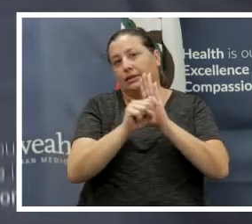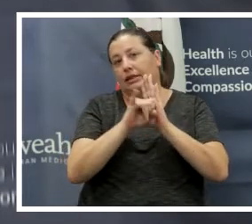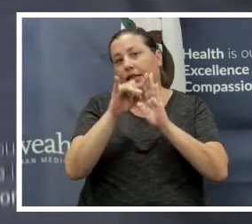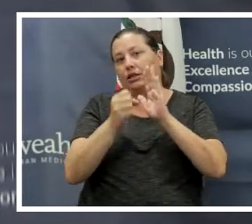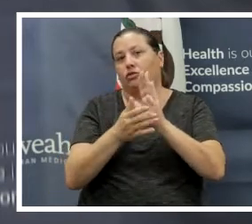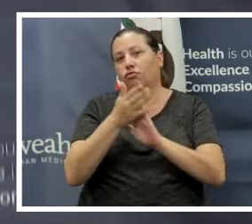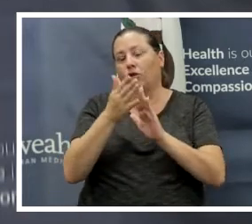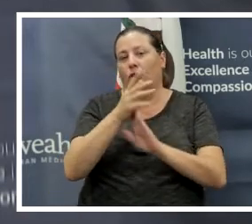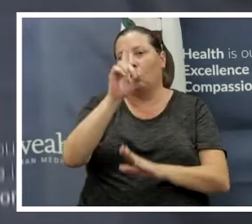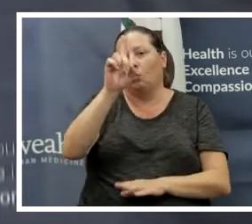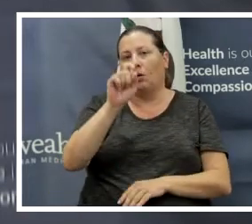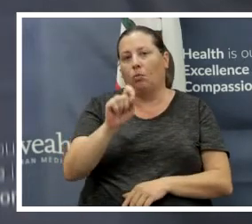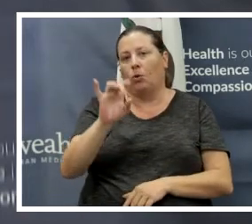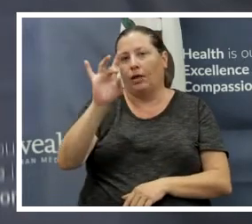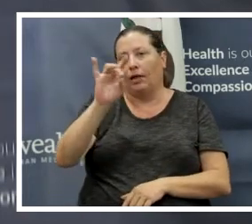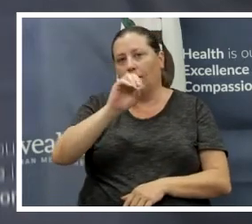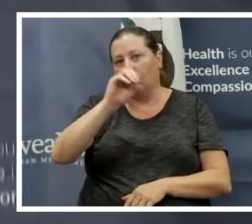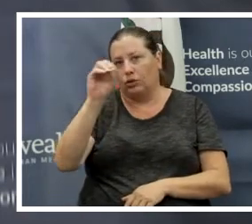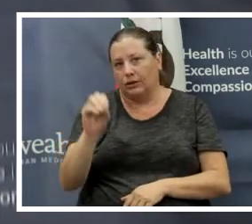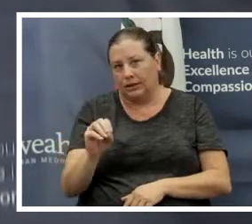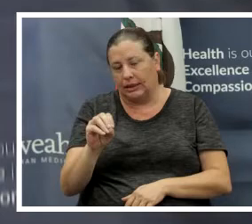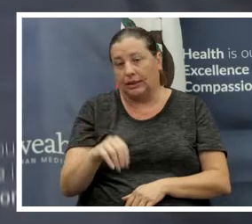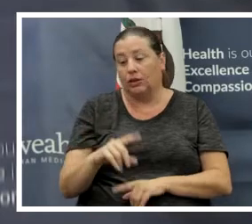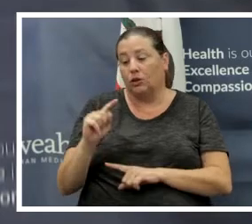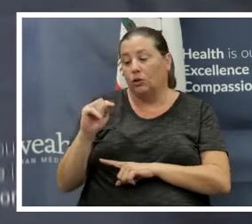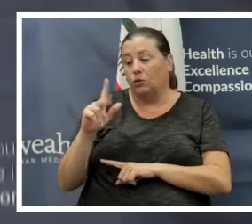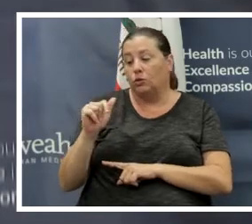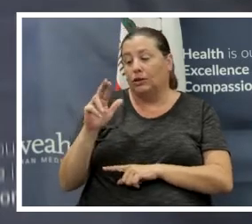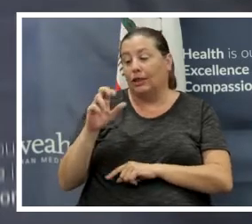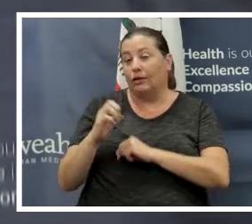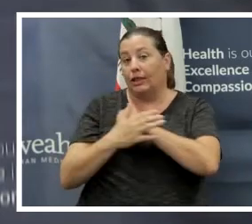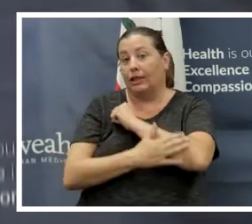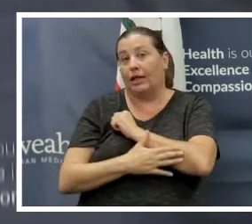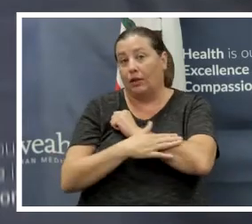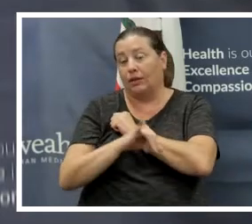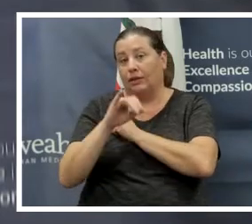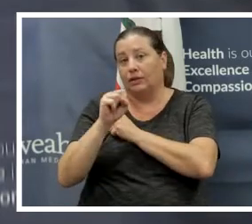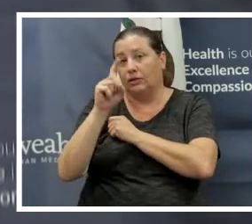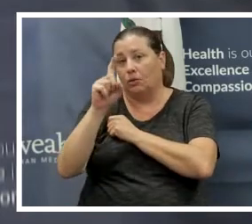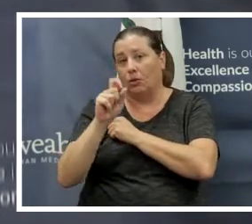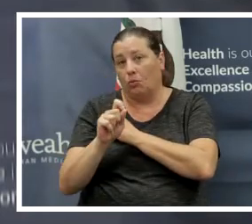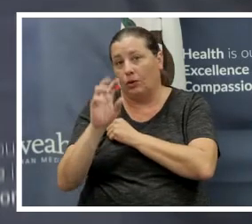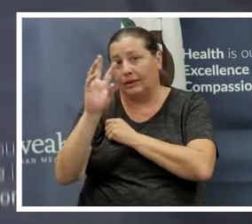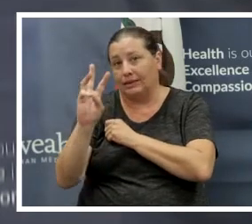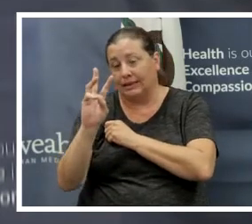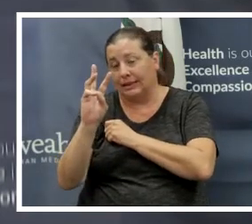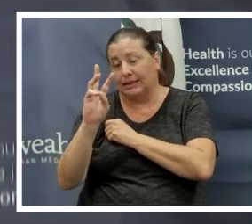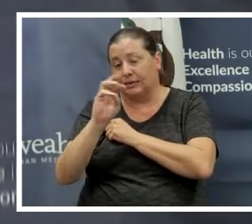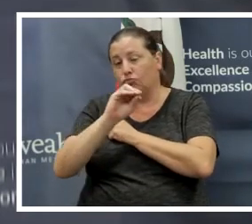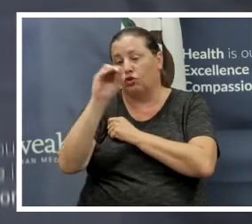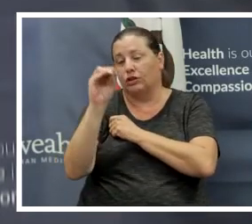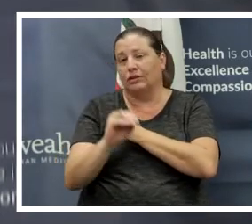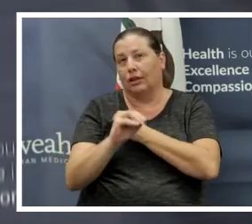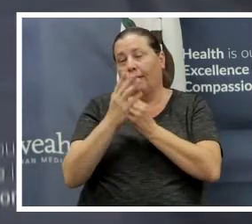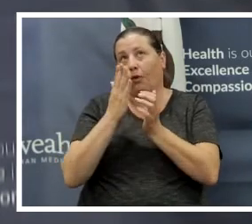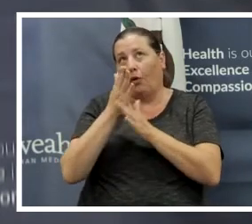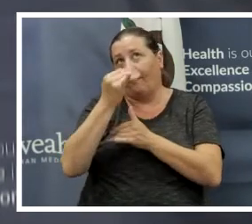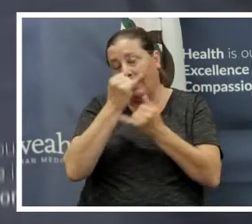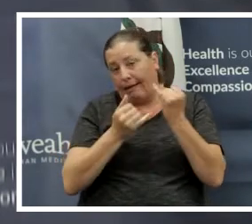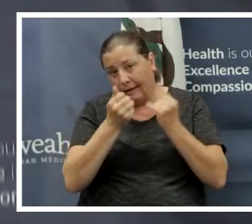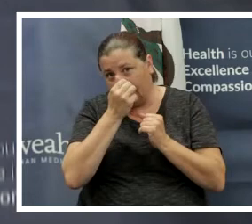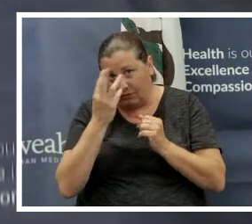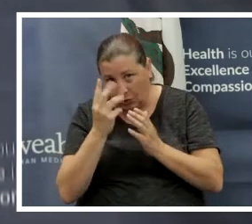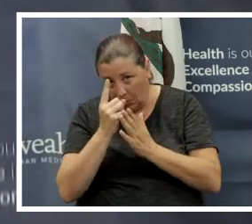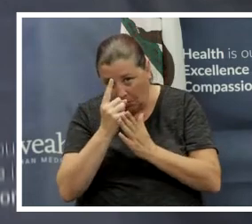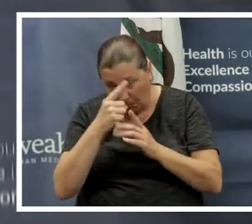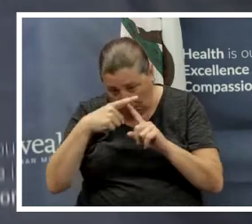Tulare County has been running at about 1.6% over the last number of months.